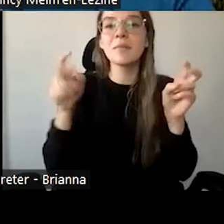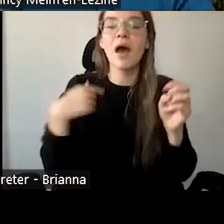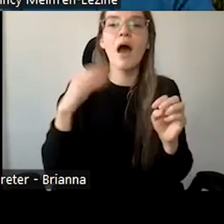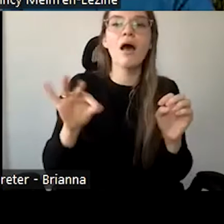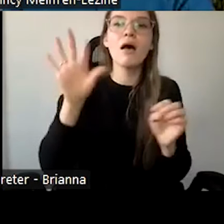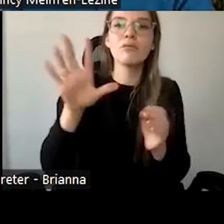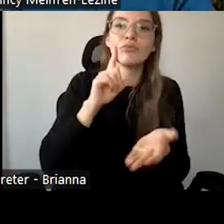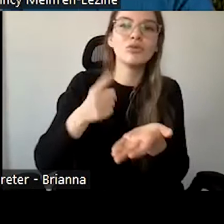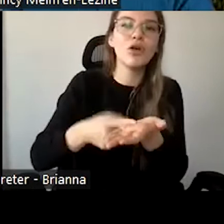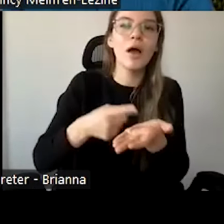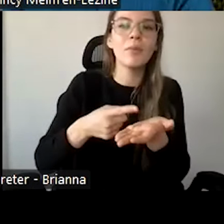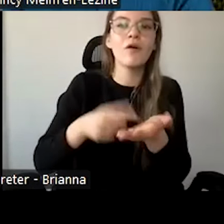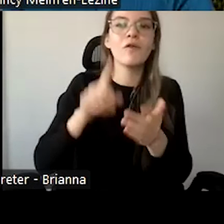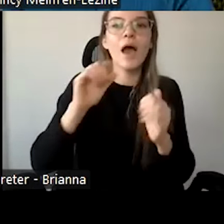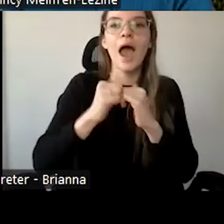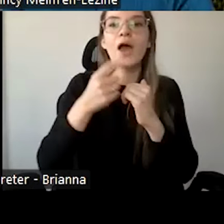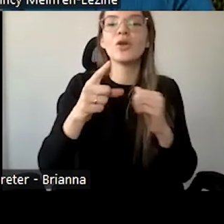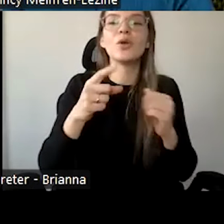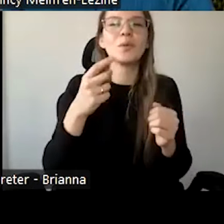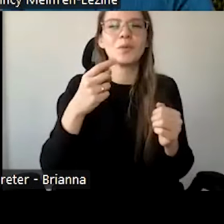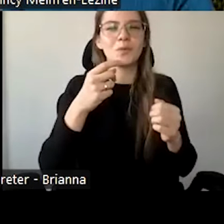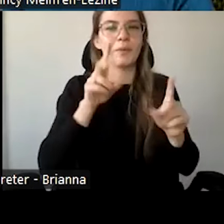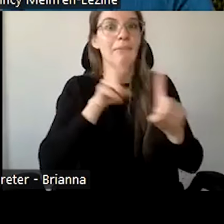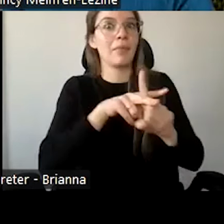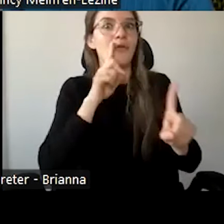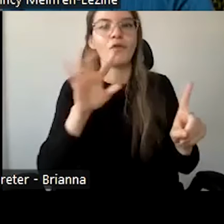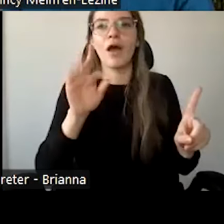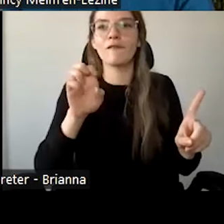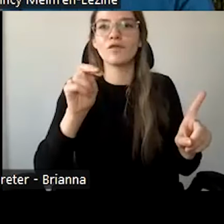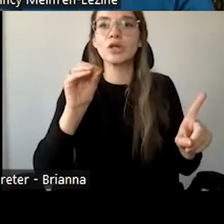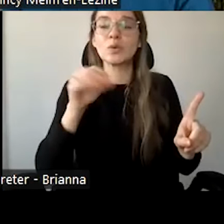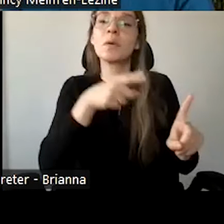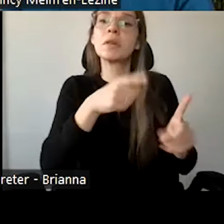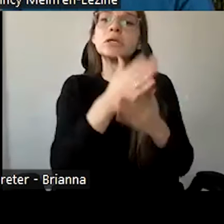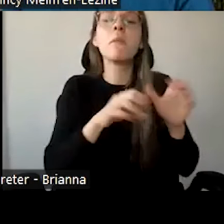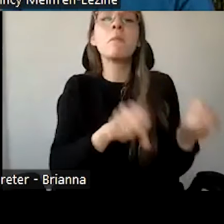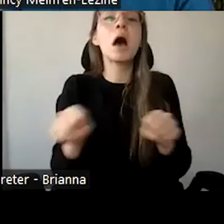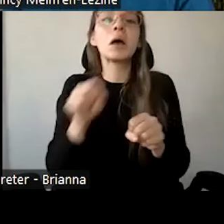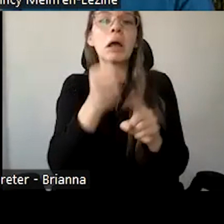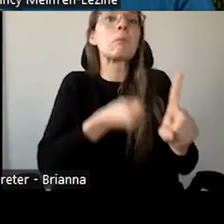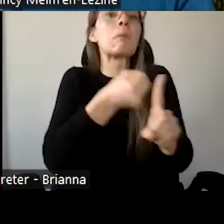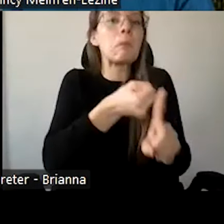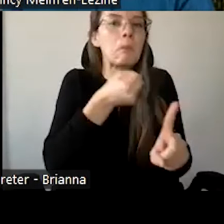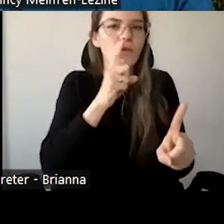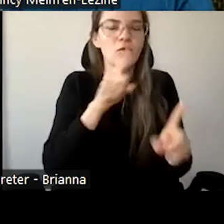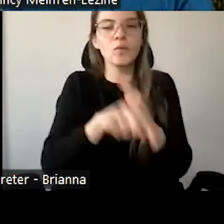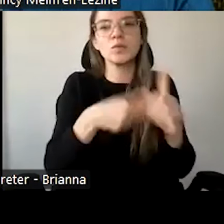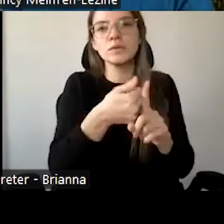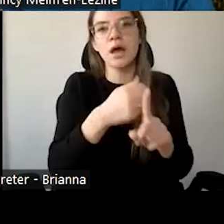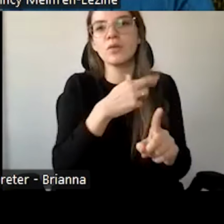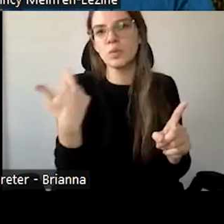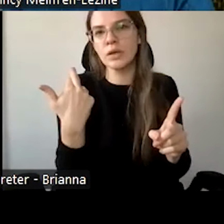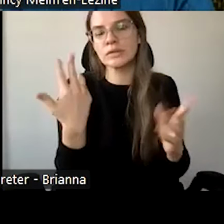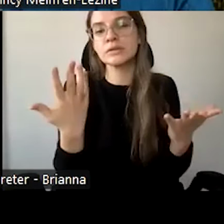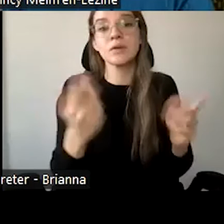for looking at County of Fresno, possible contributors to suicide risk. Now, those